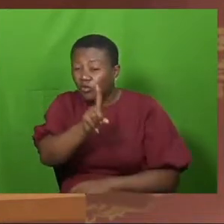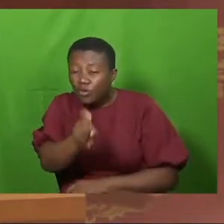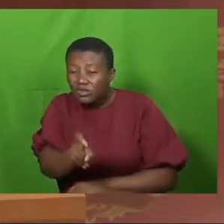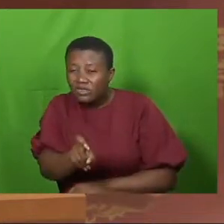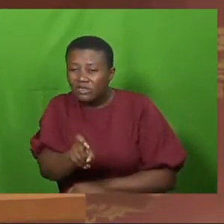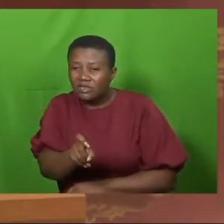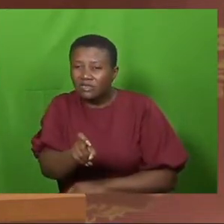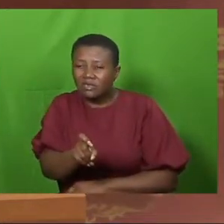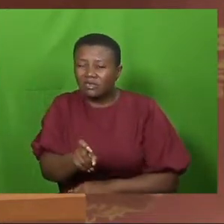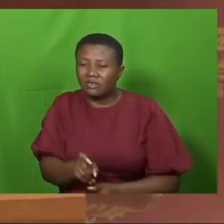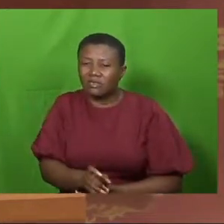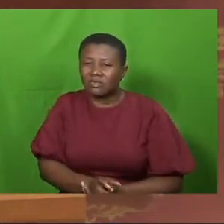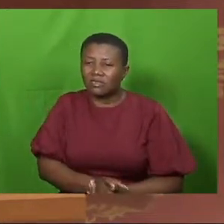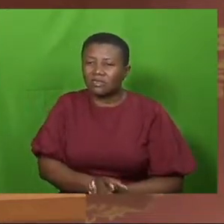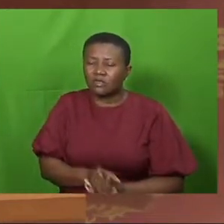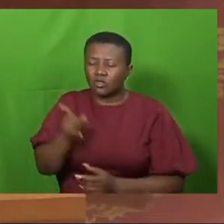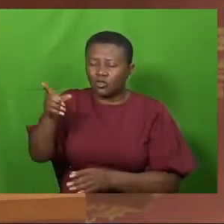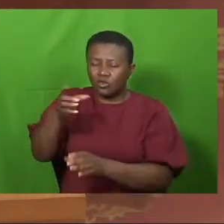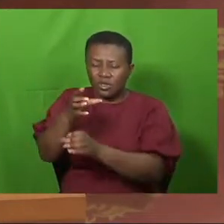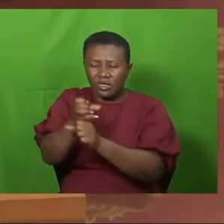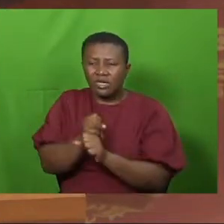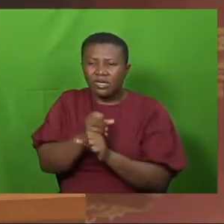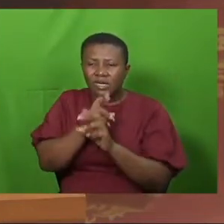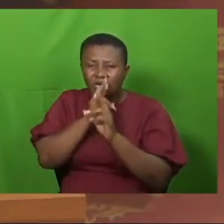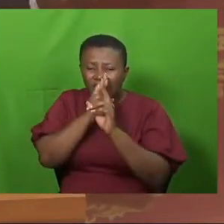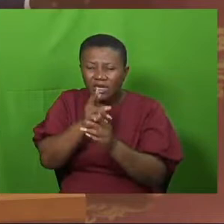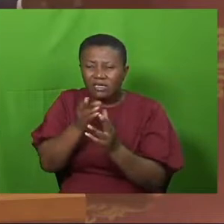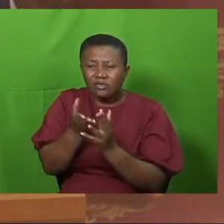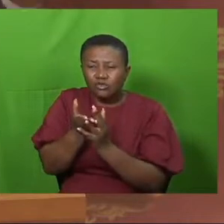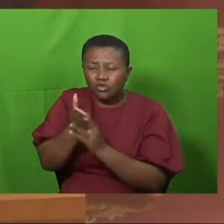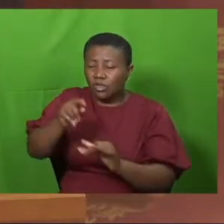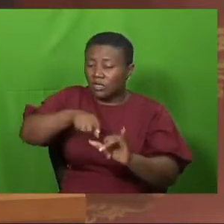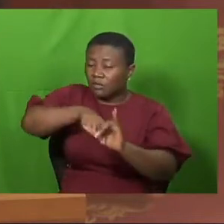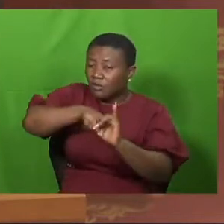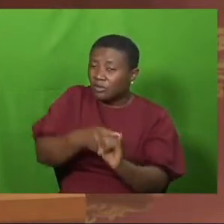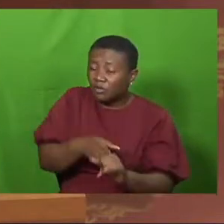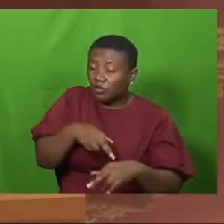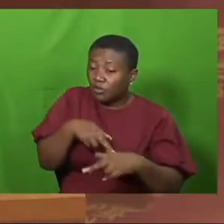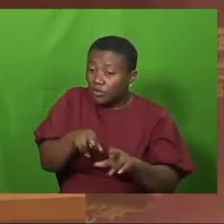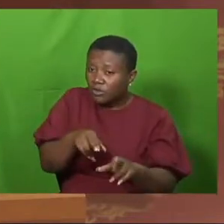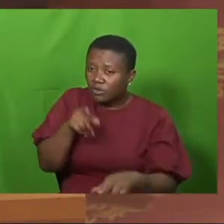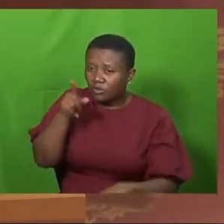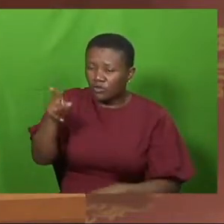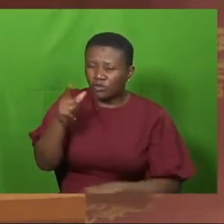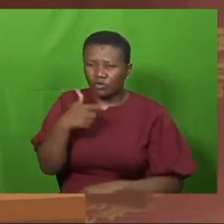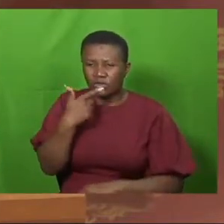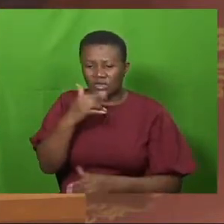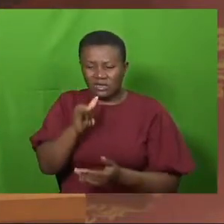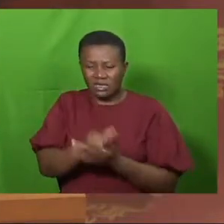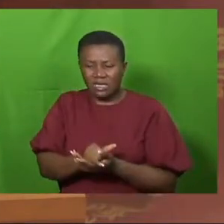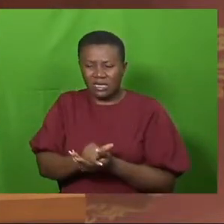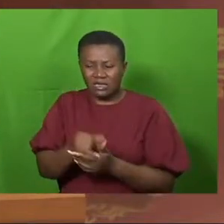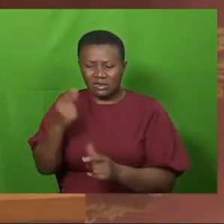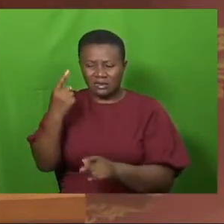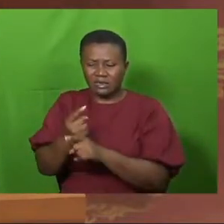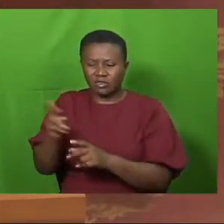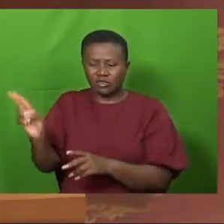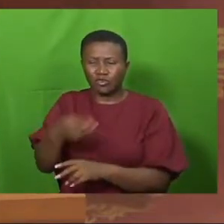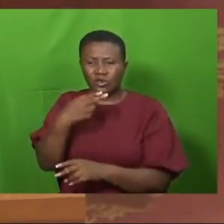answers through implementation of roads, you are saying that these were reckless borrowing? Mr. Speaker, I shall